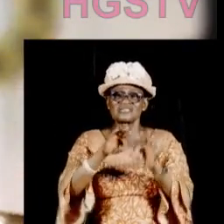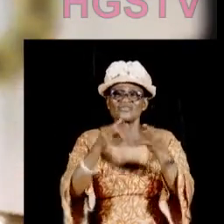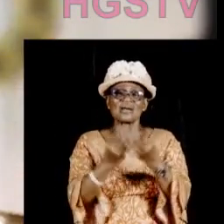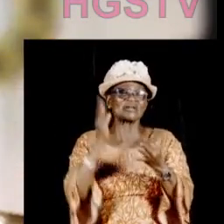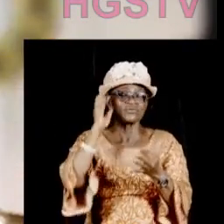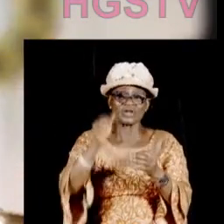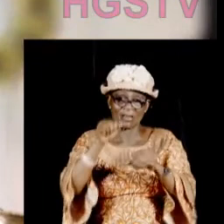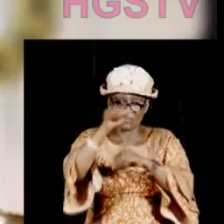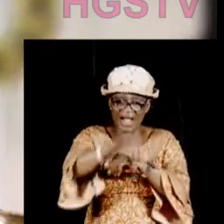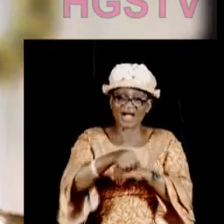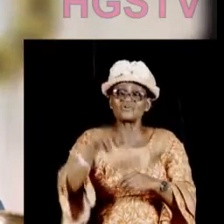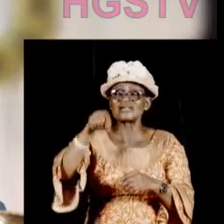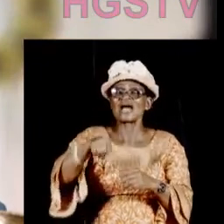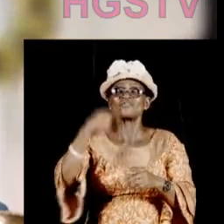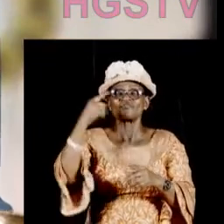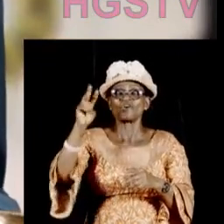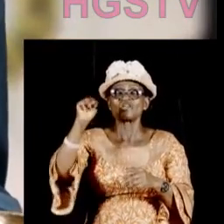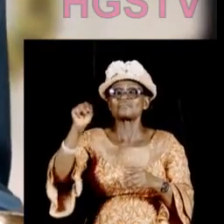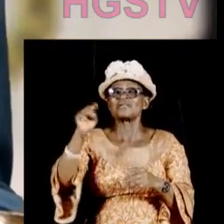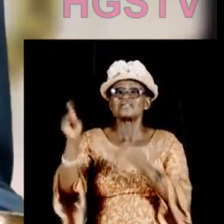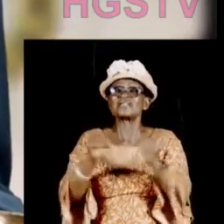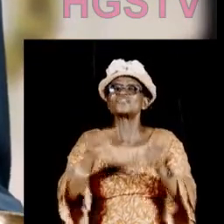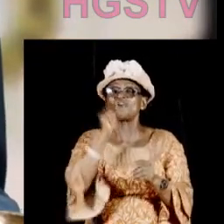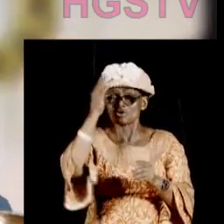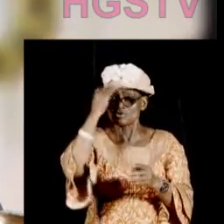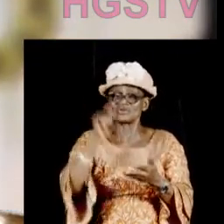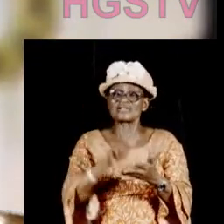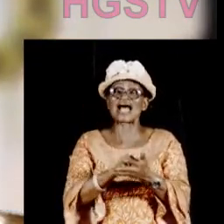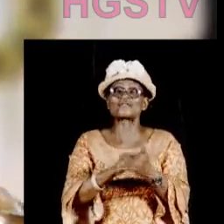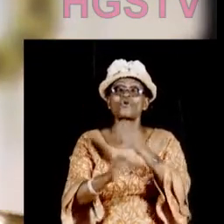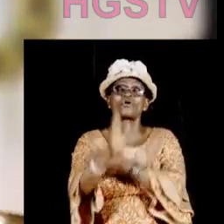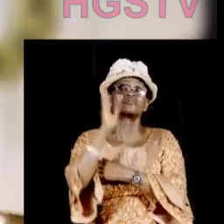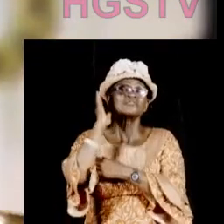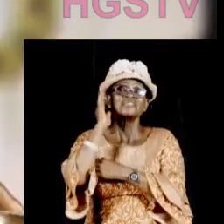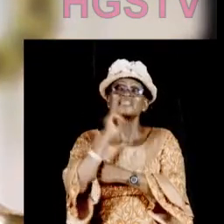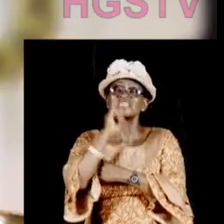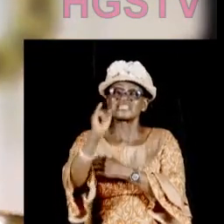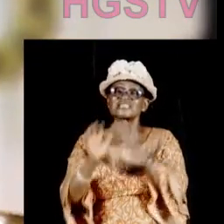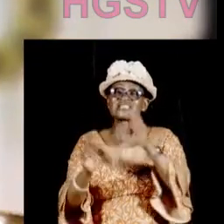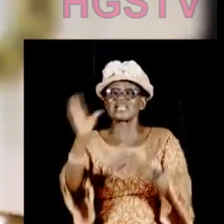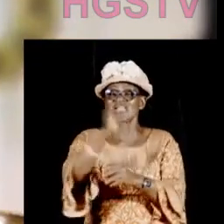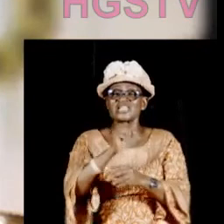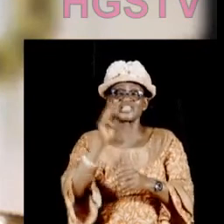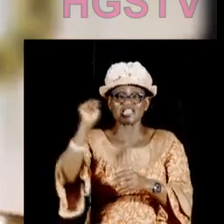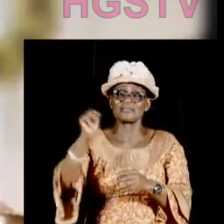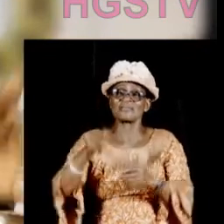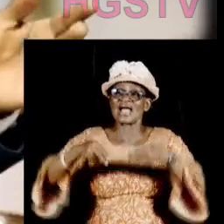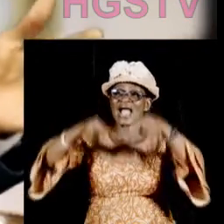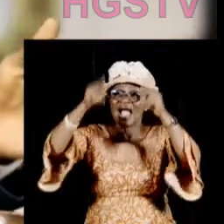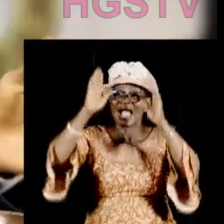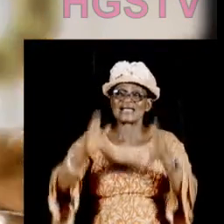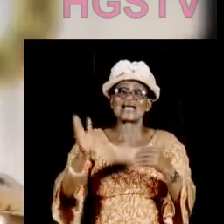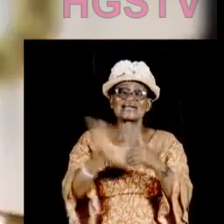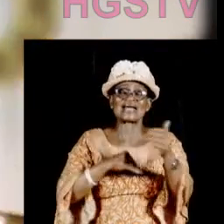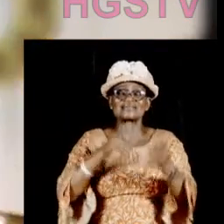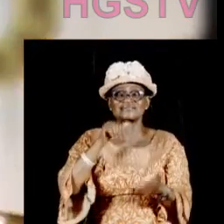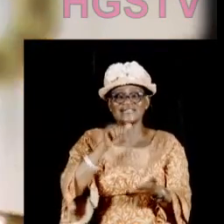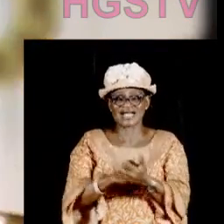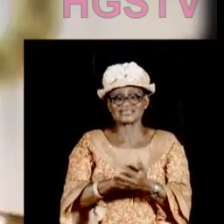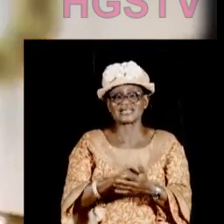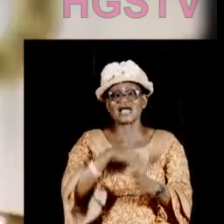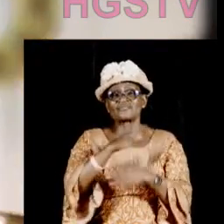that God is taking him higher than that. After all the problems, God fulfilled